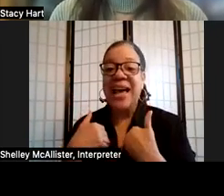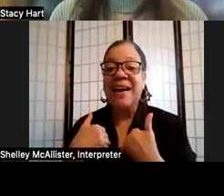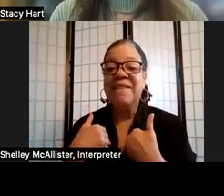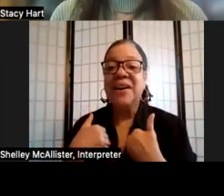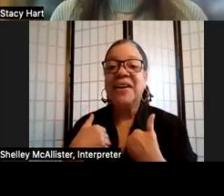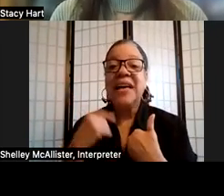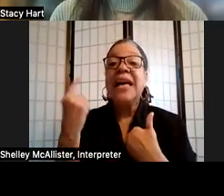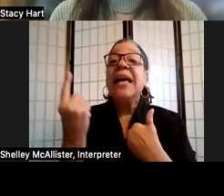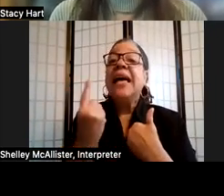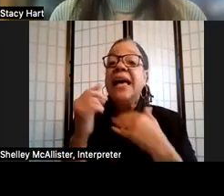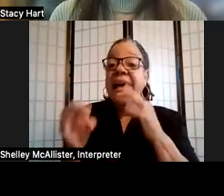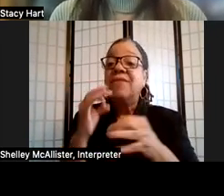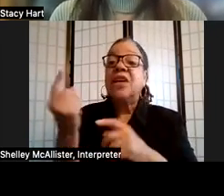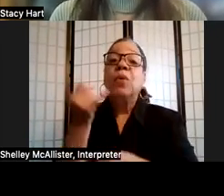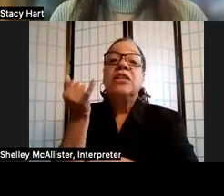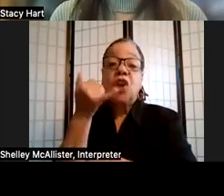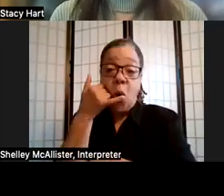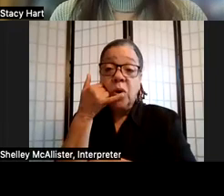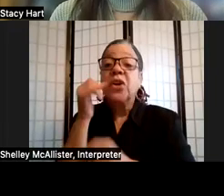someone calls you, for sure.